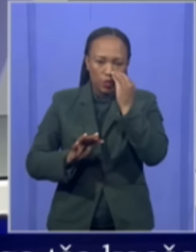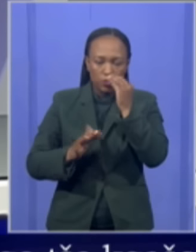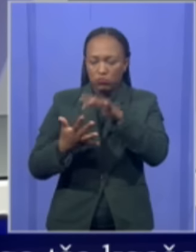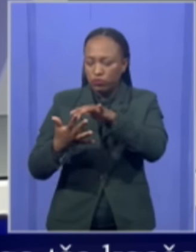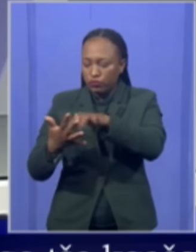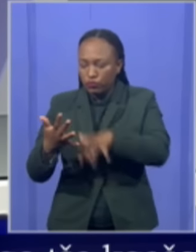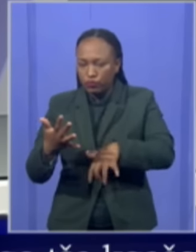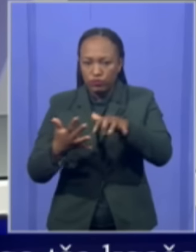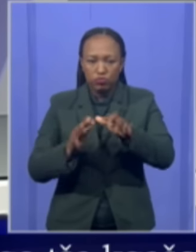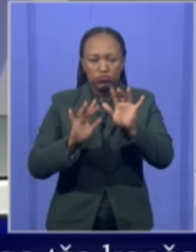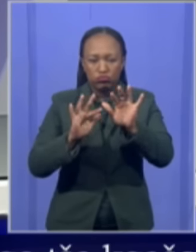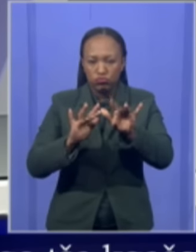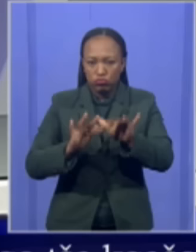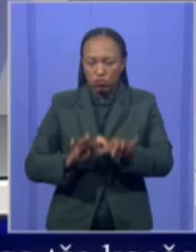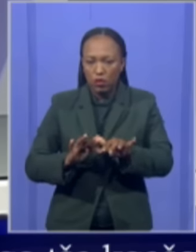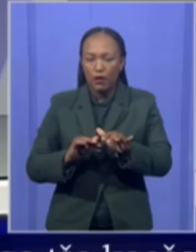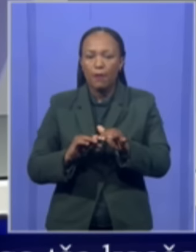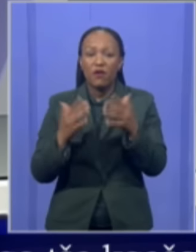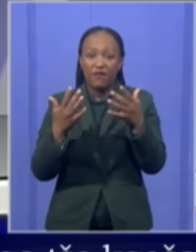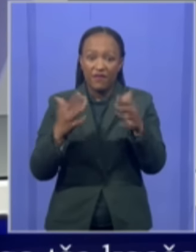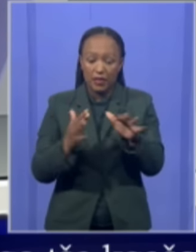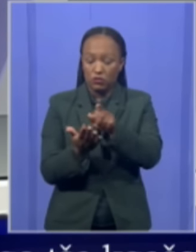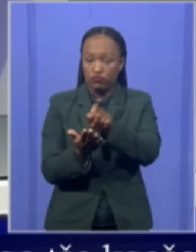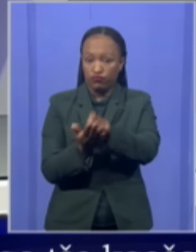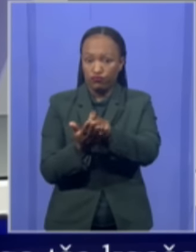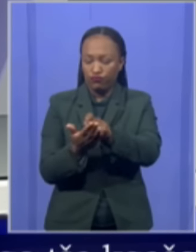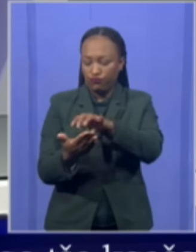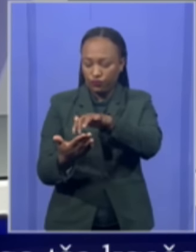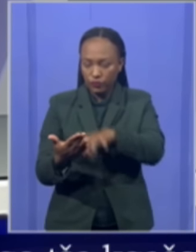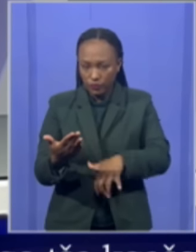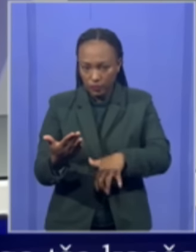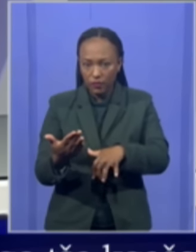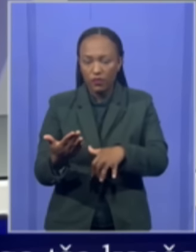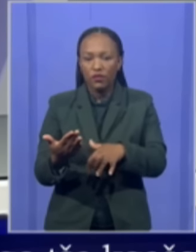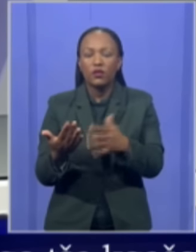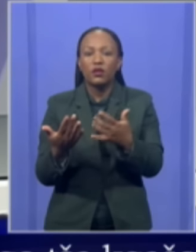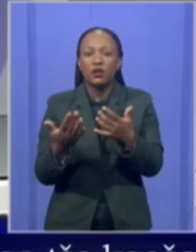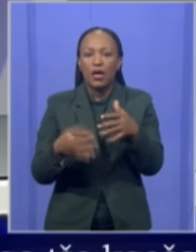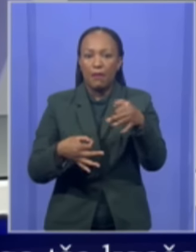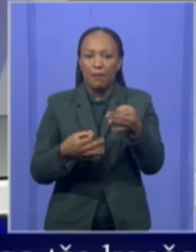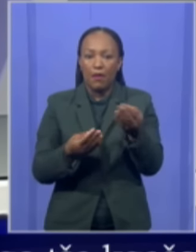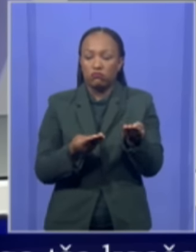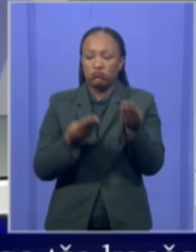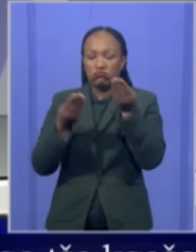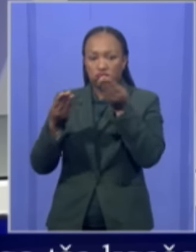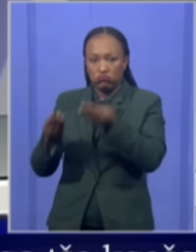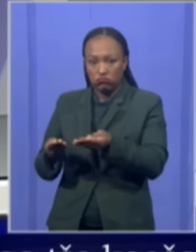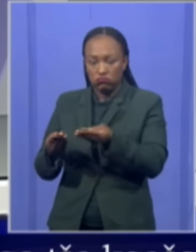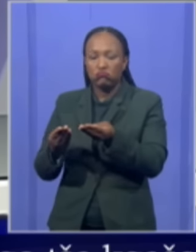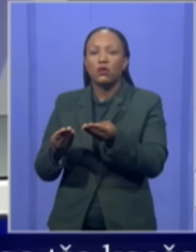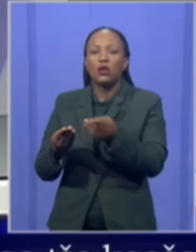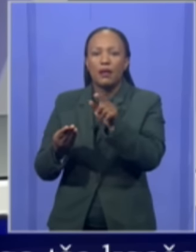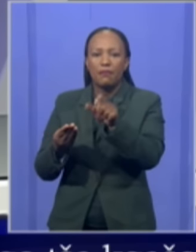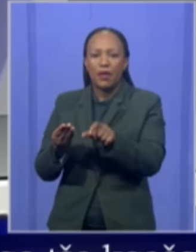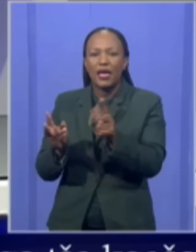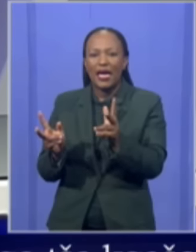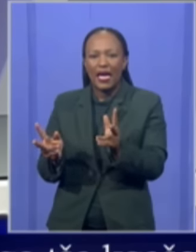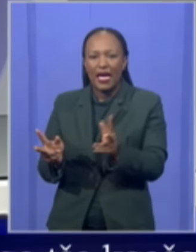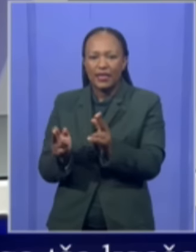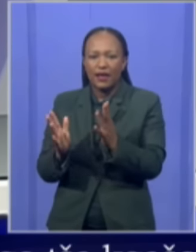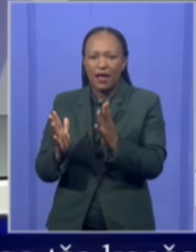ya ikgobokeditšego ge a fetša go ingwala ke gona a tlisang le phepha leo go morulaganyo ba